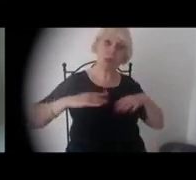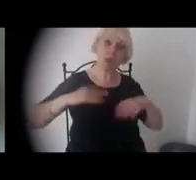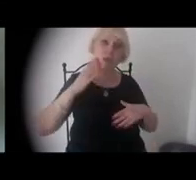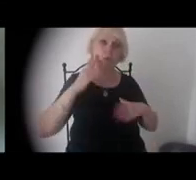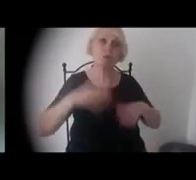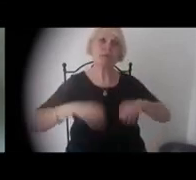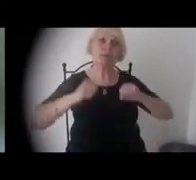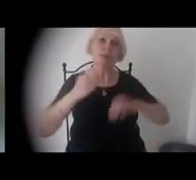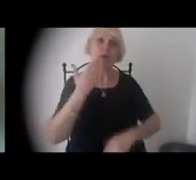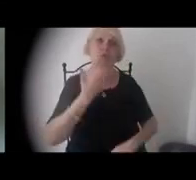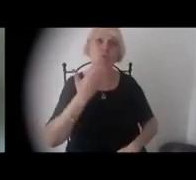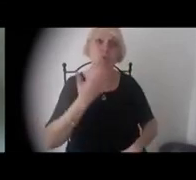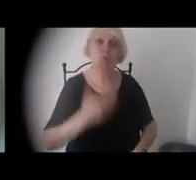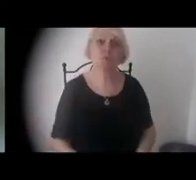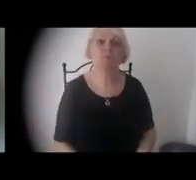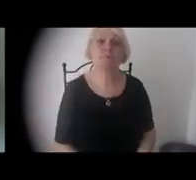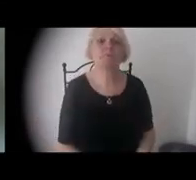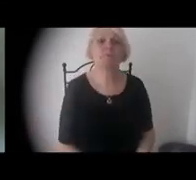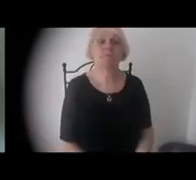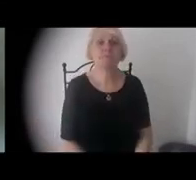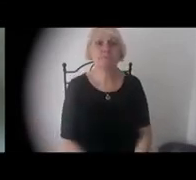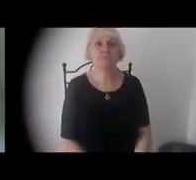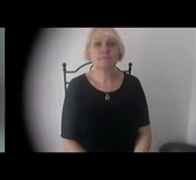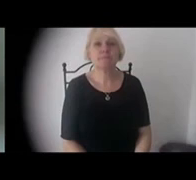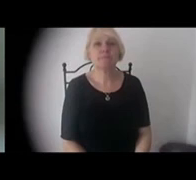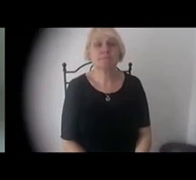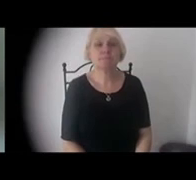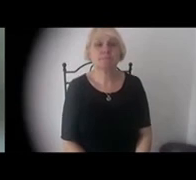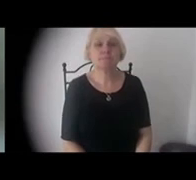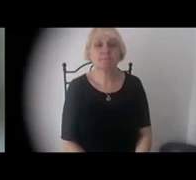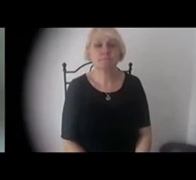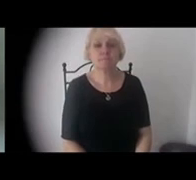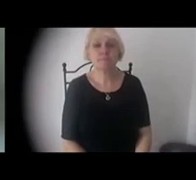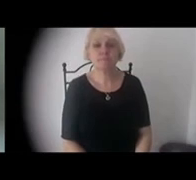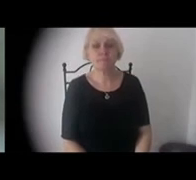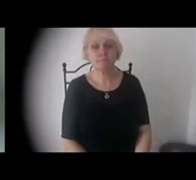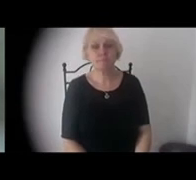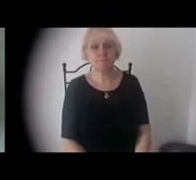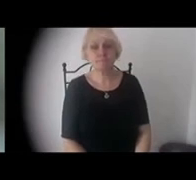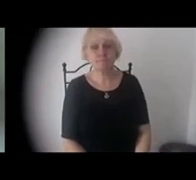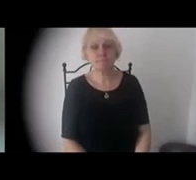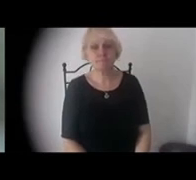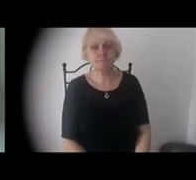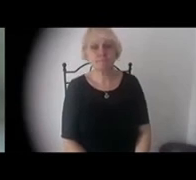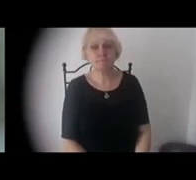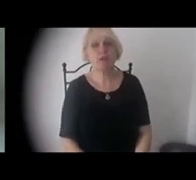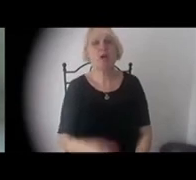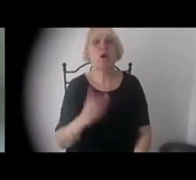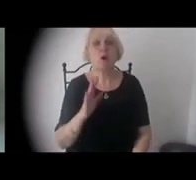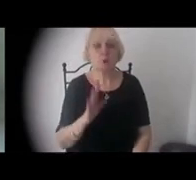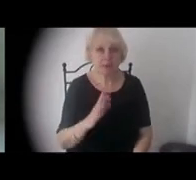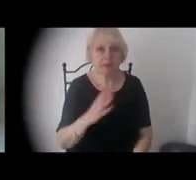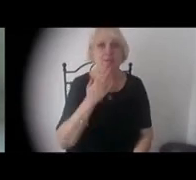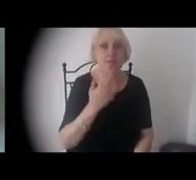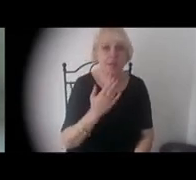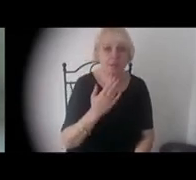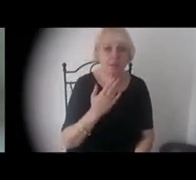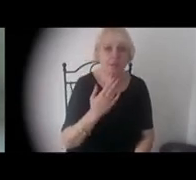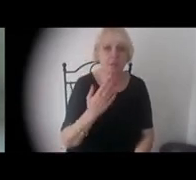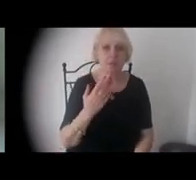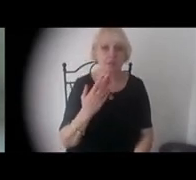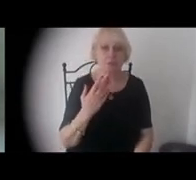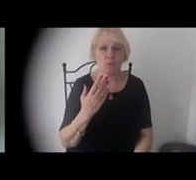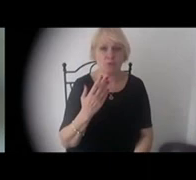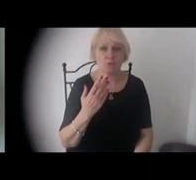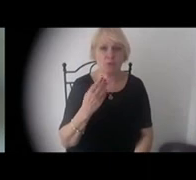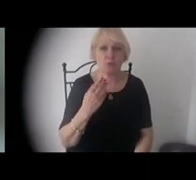in September as well. Thanks, Emma. There's just a question that's come in that's just relevant, saying that will the